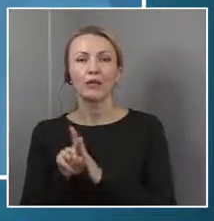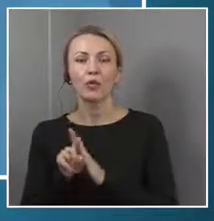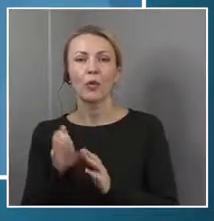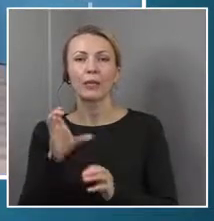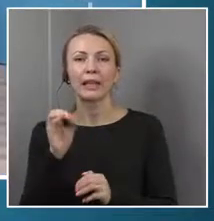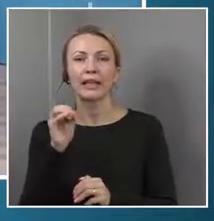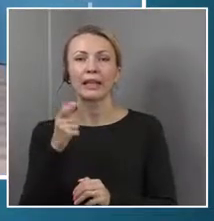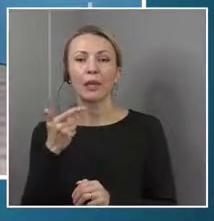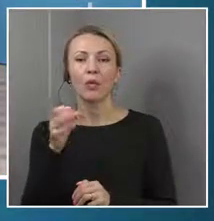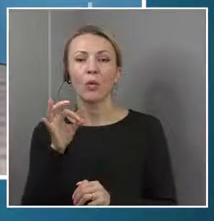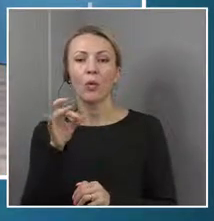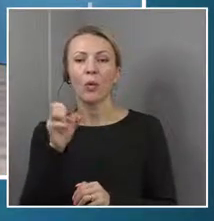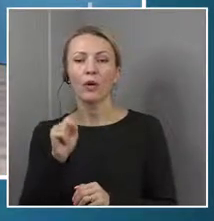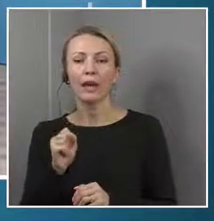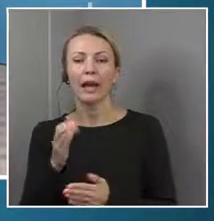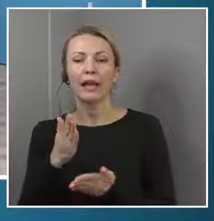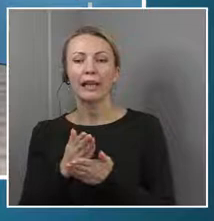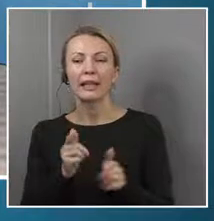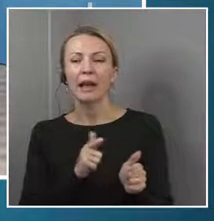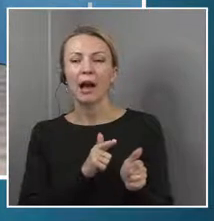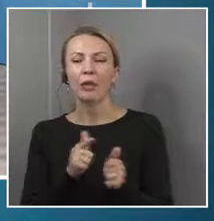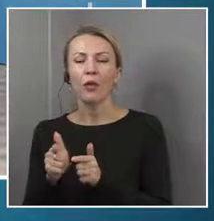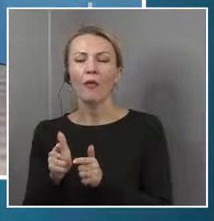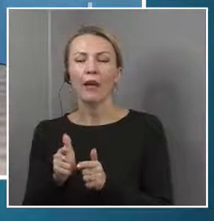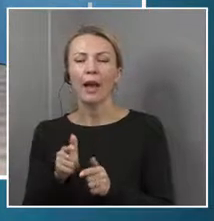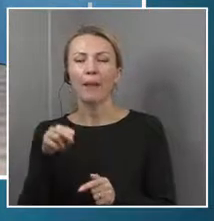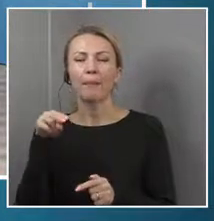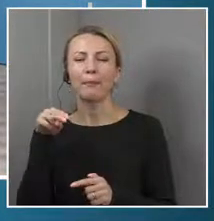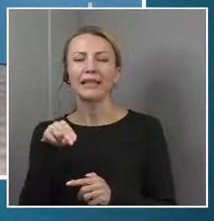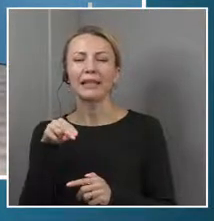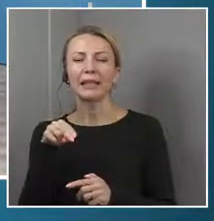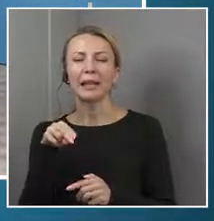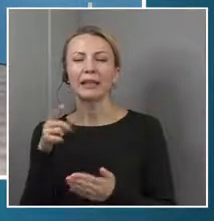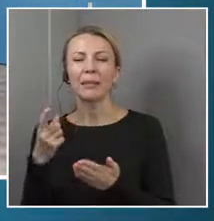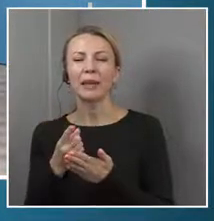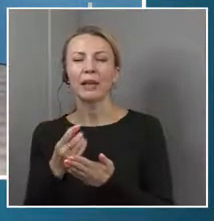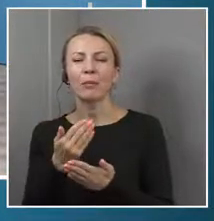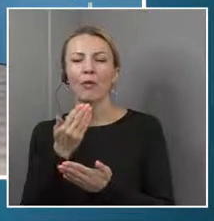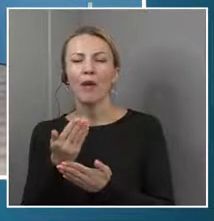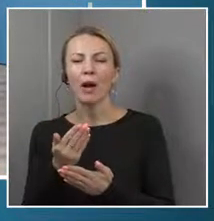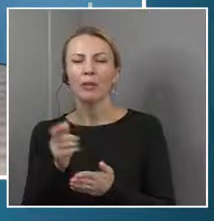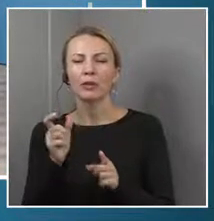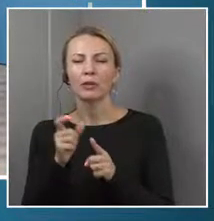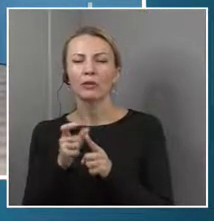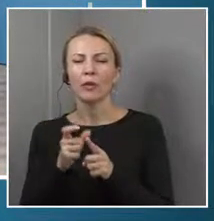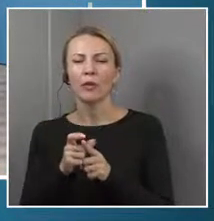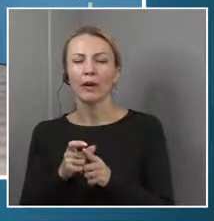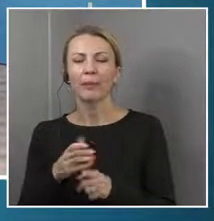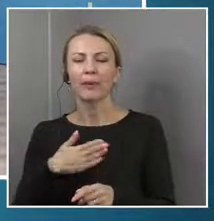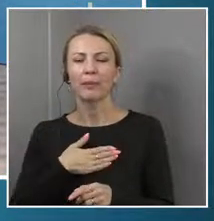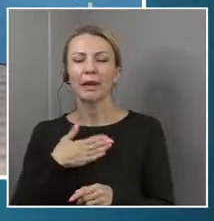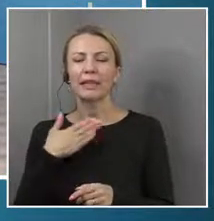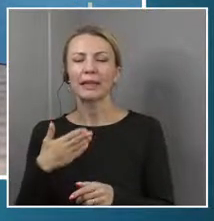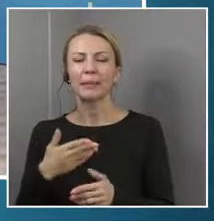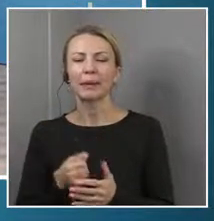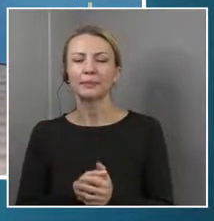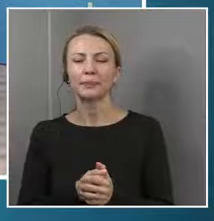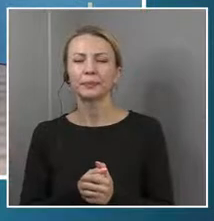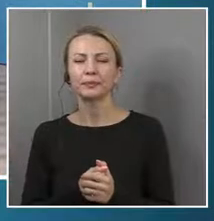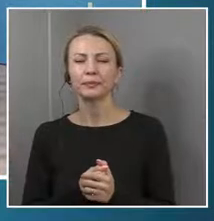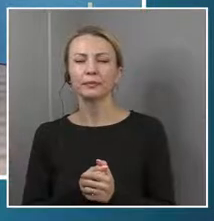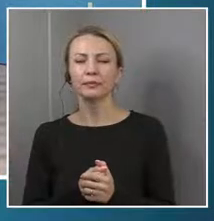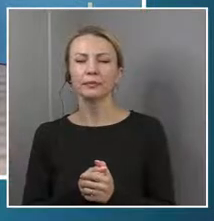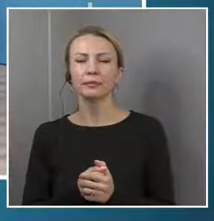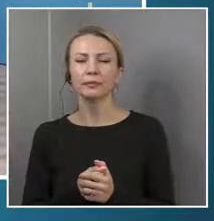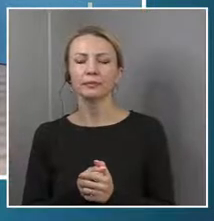let's start with you. I know that you have a presentation ready, so I'm passing the floor to you. Thank